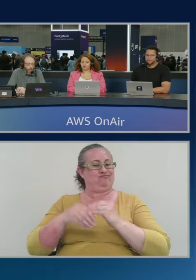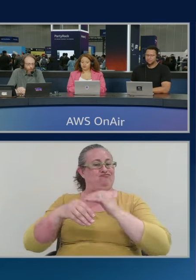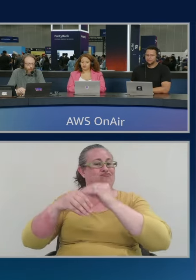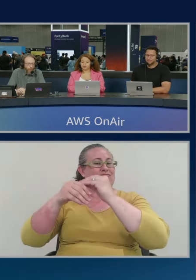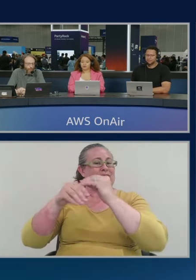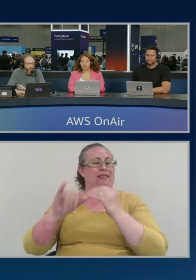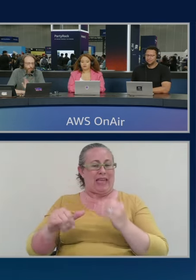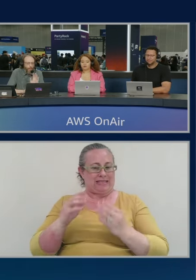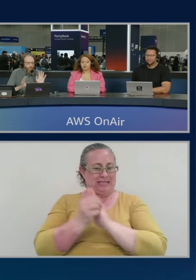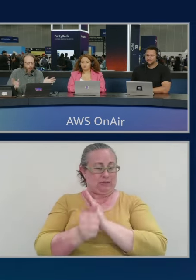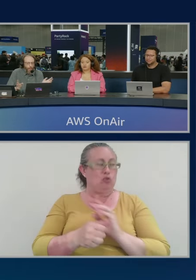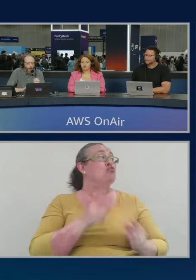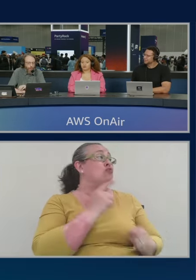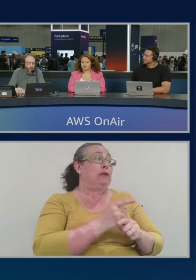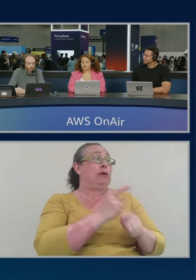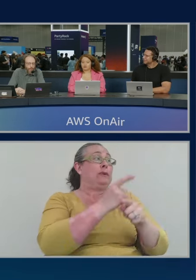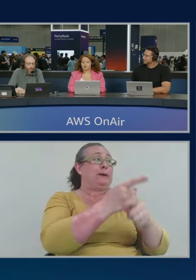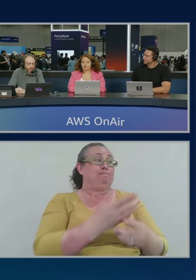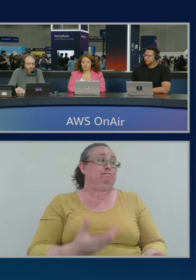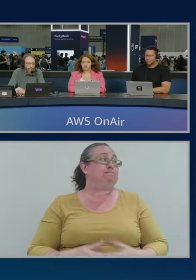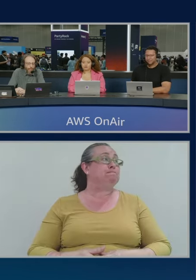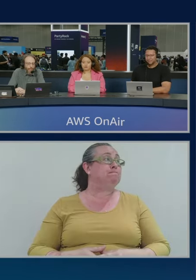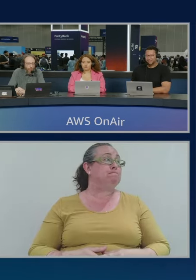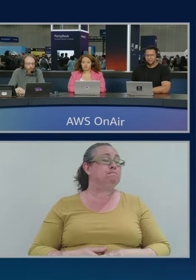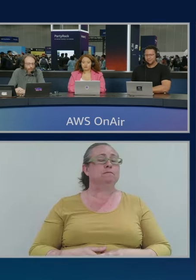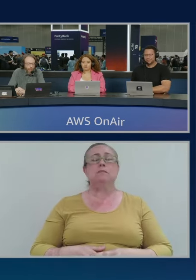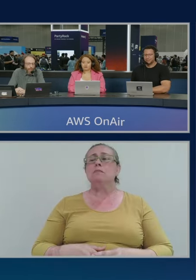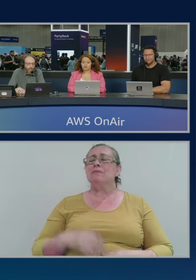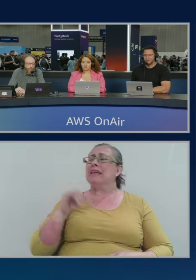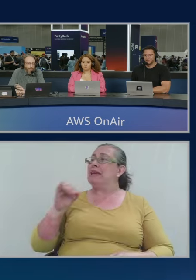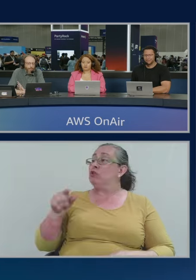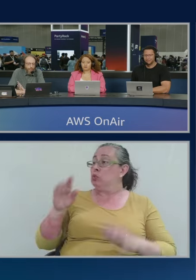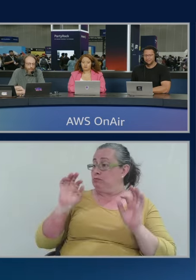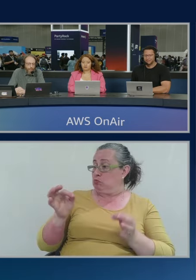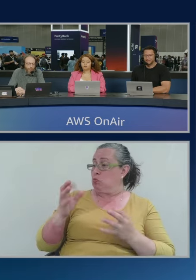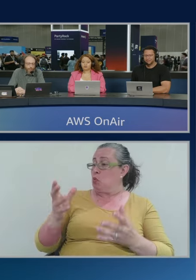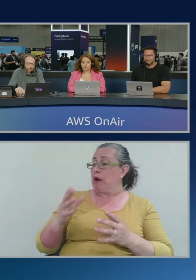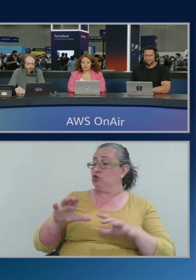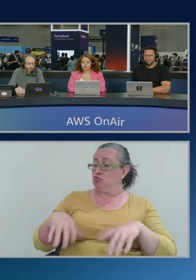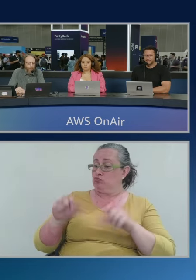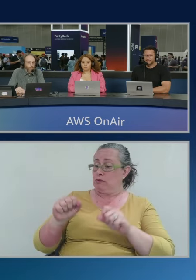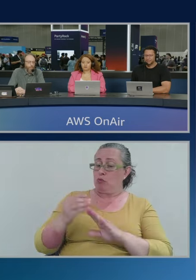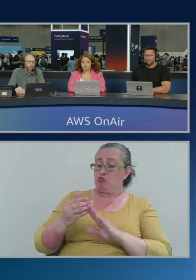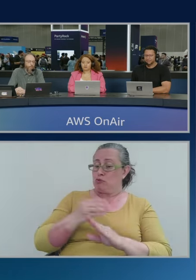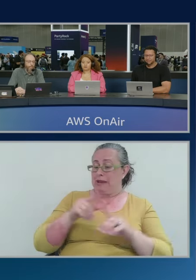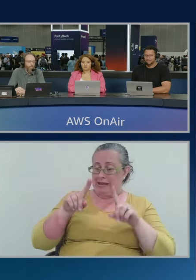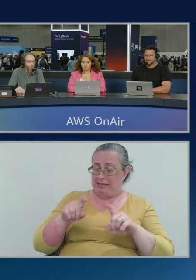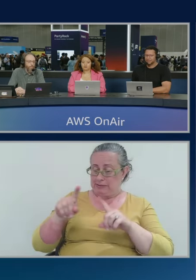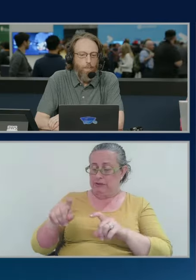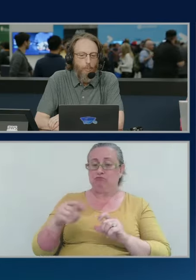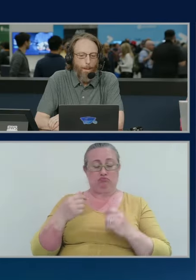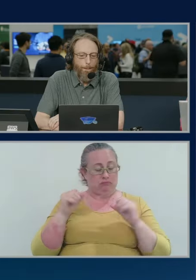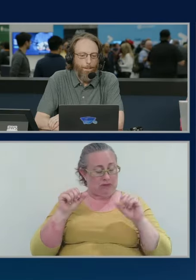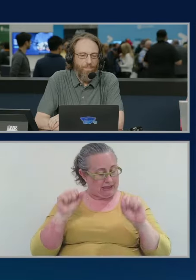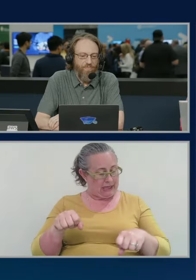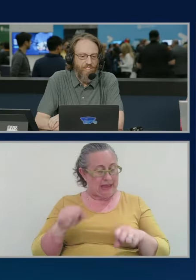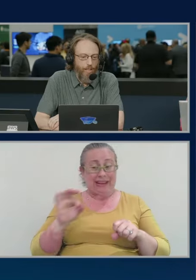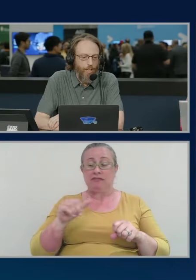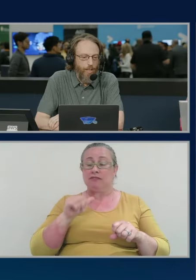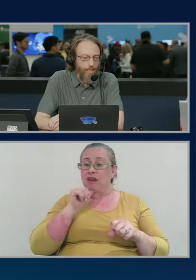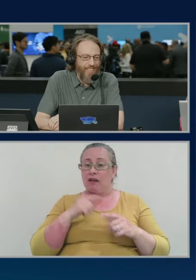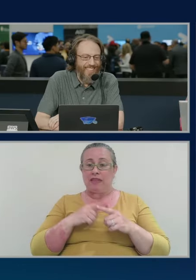And so if you decide you want to take the pre-assessment, you can. If not, you can jump straight into it. You should take the